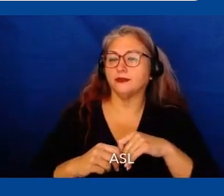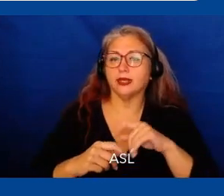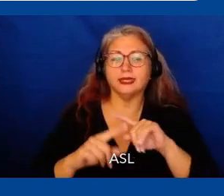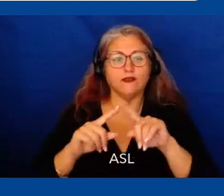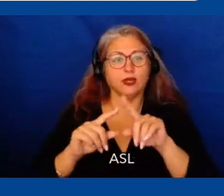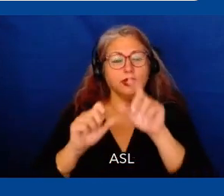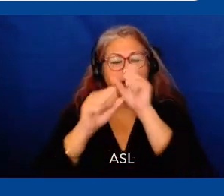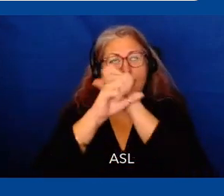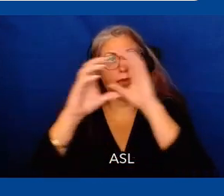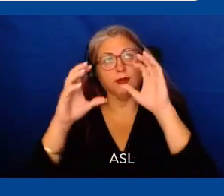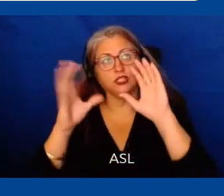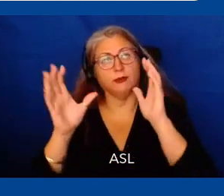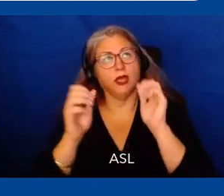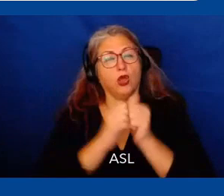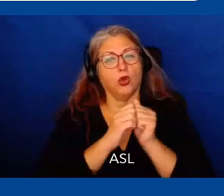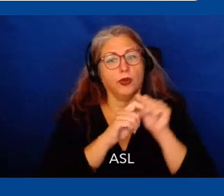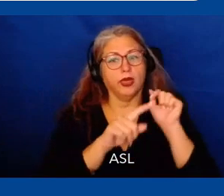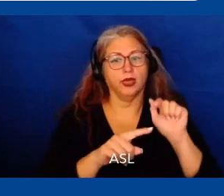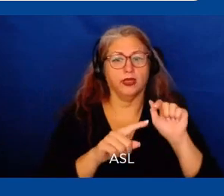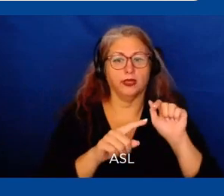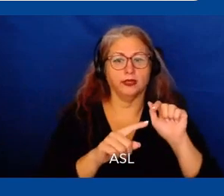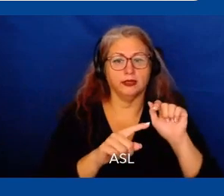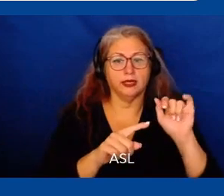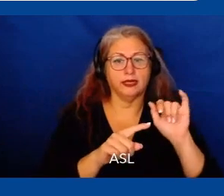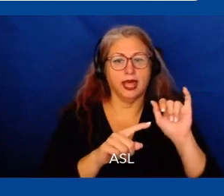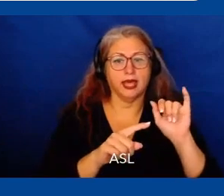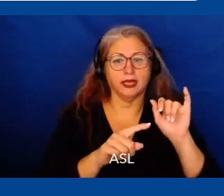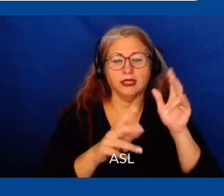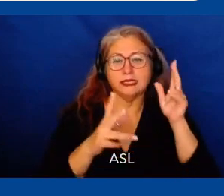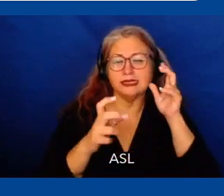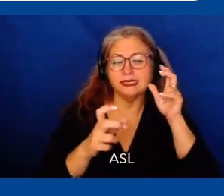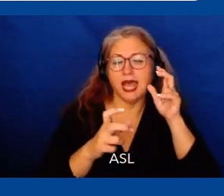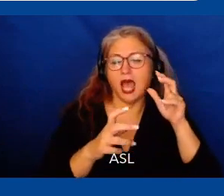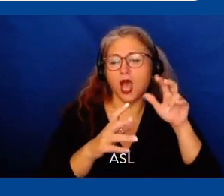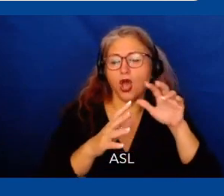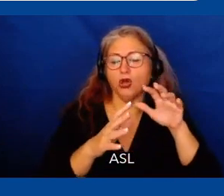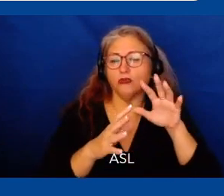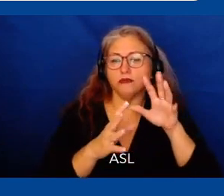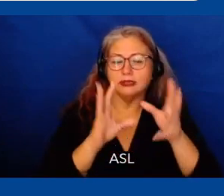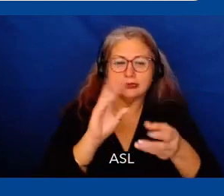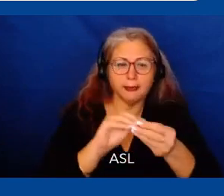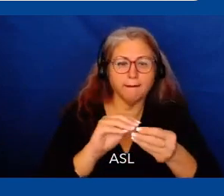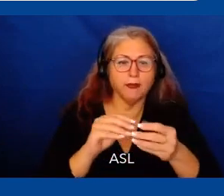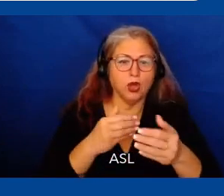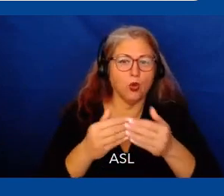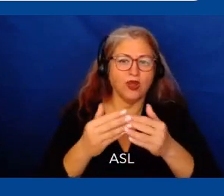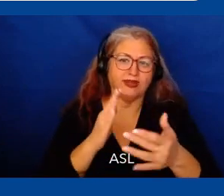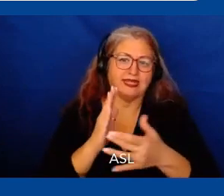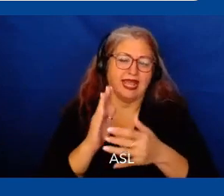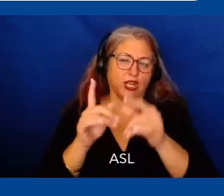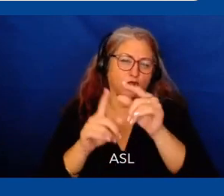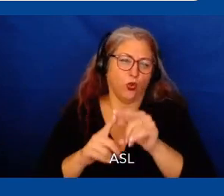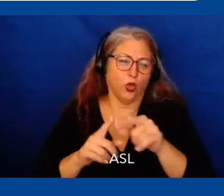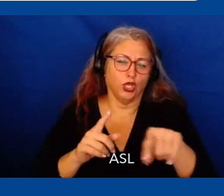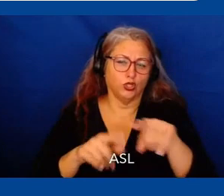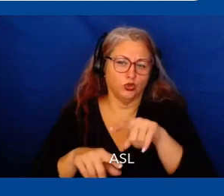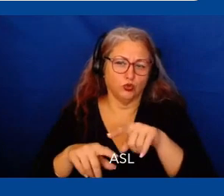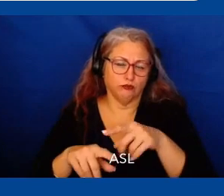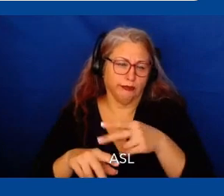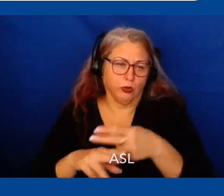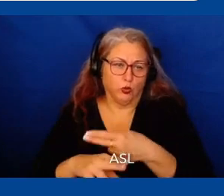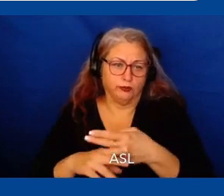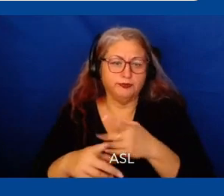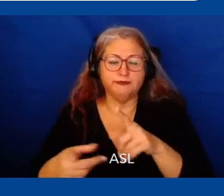images versus like soundscape or whatever like technical term that you use. So